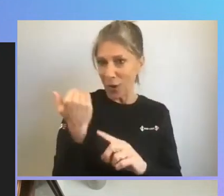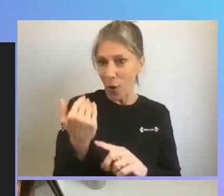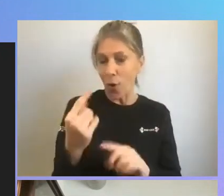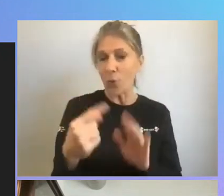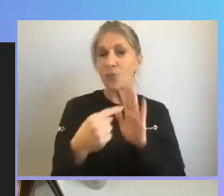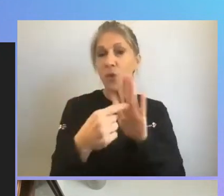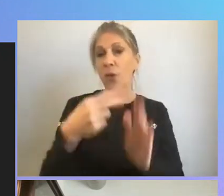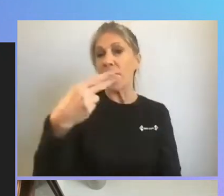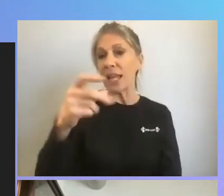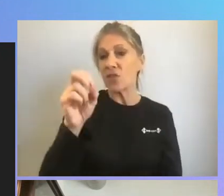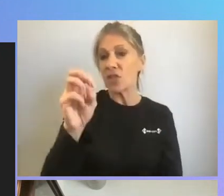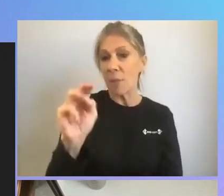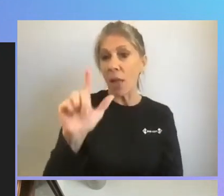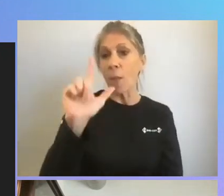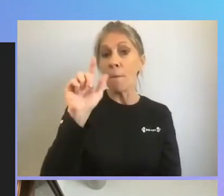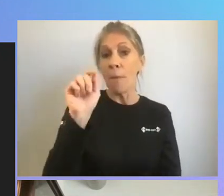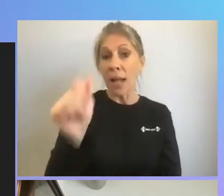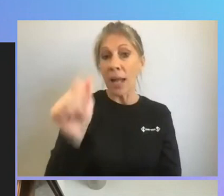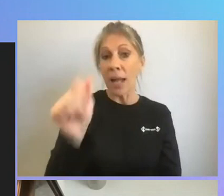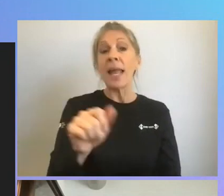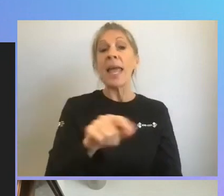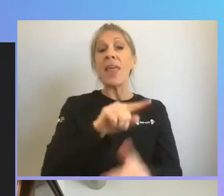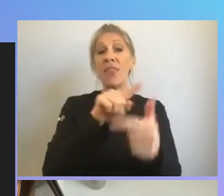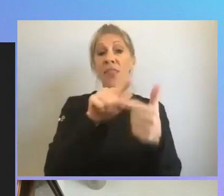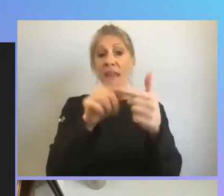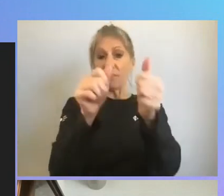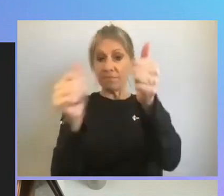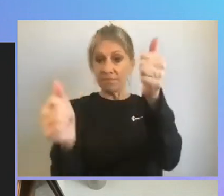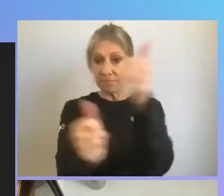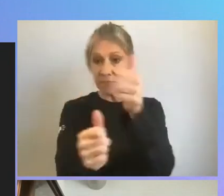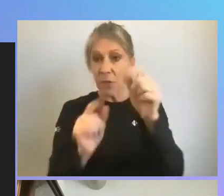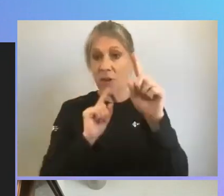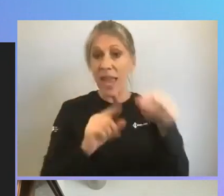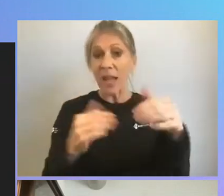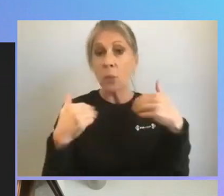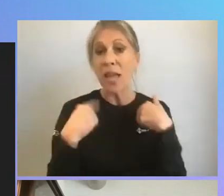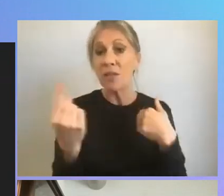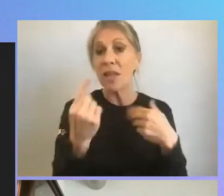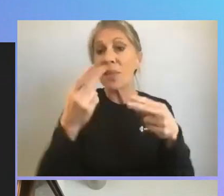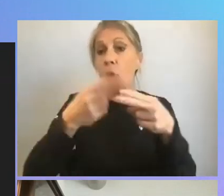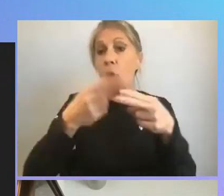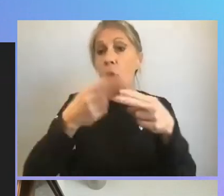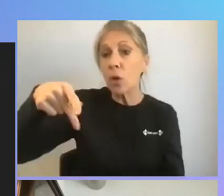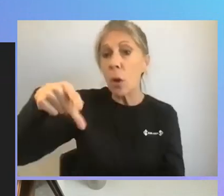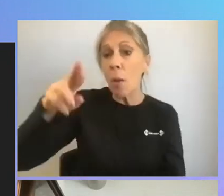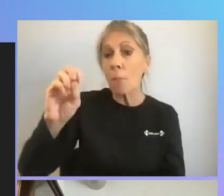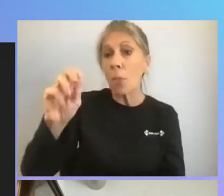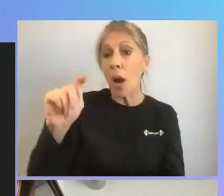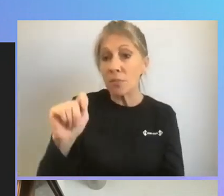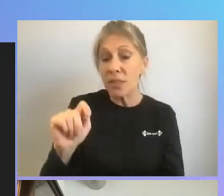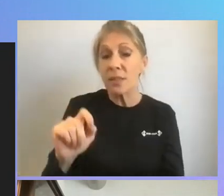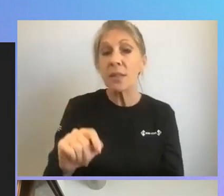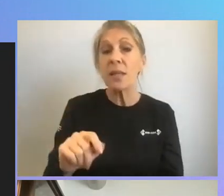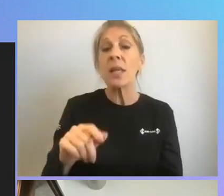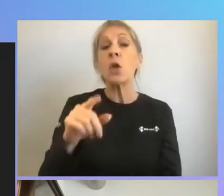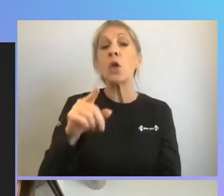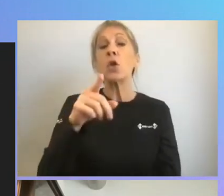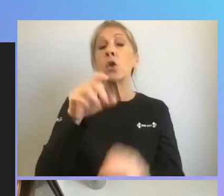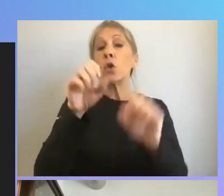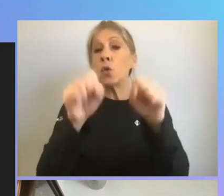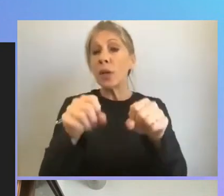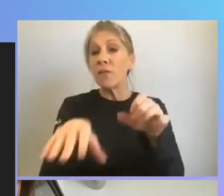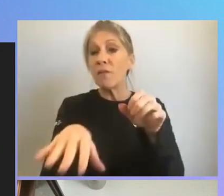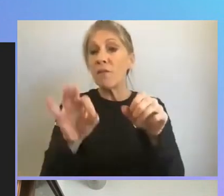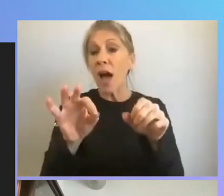button. Below that, it's where it gets interesting. In React, we have these things called props, which is essentially a way to configure a component, or if